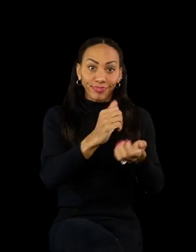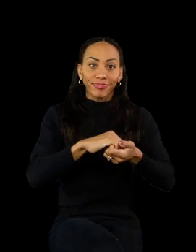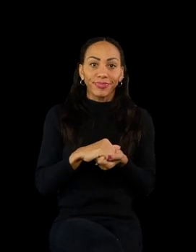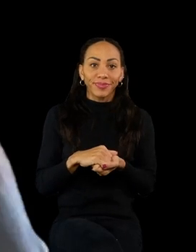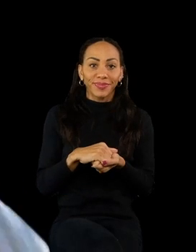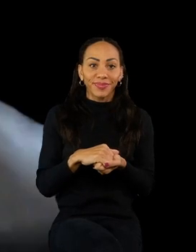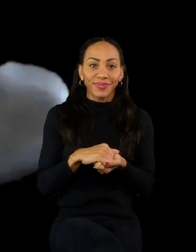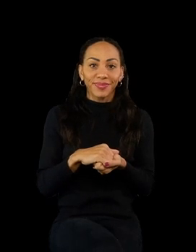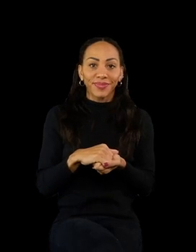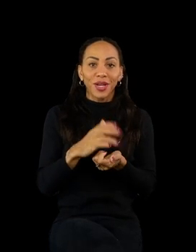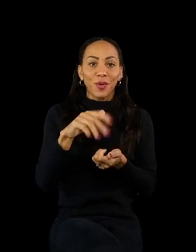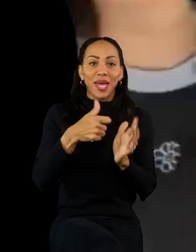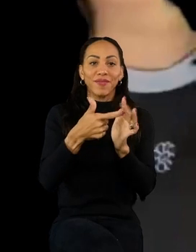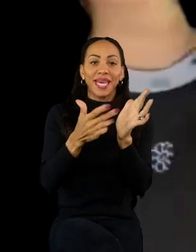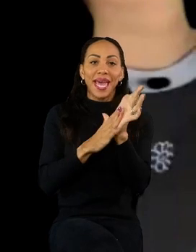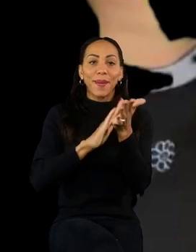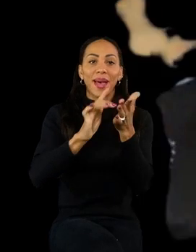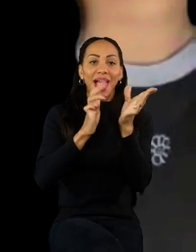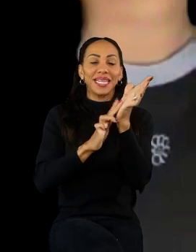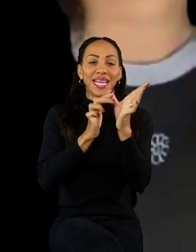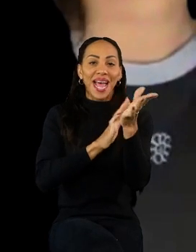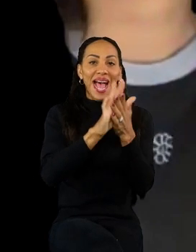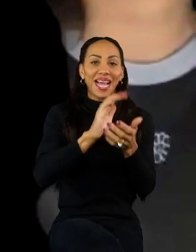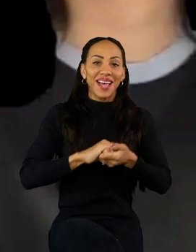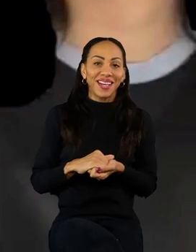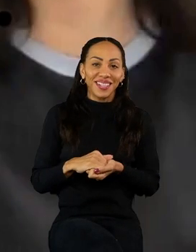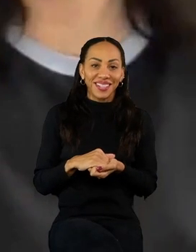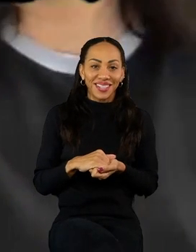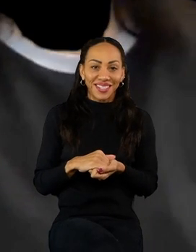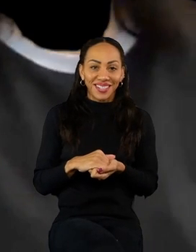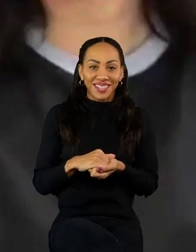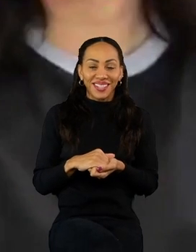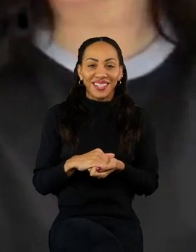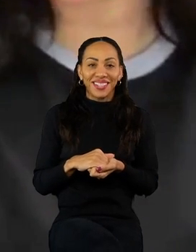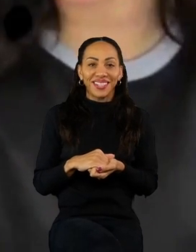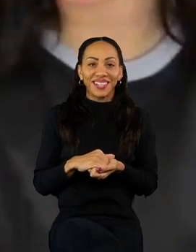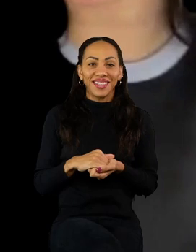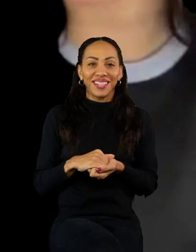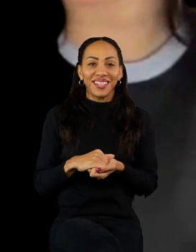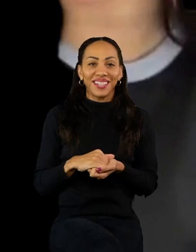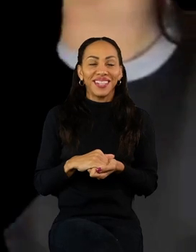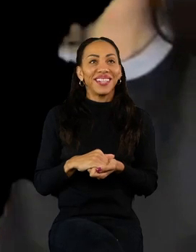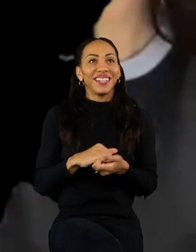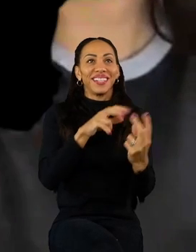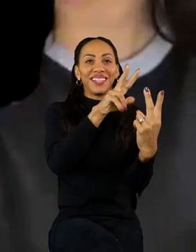We've got Kim and Hannah. There they are, and they've got their green screen. arranged with